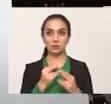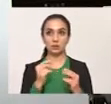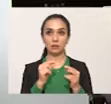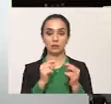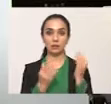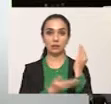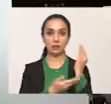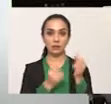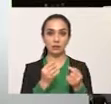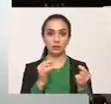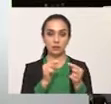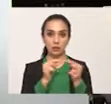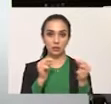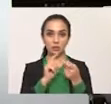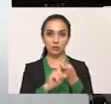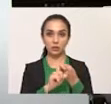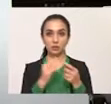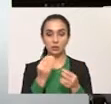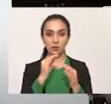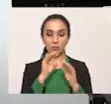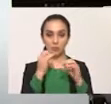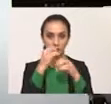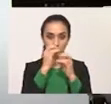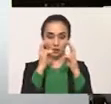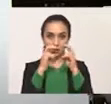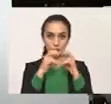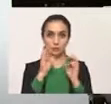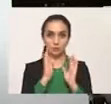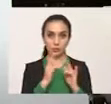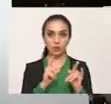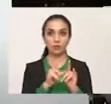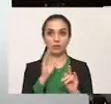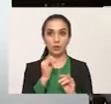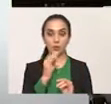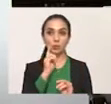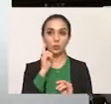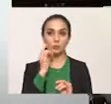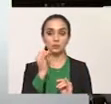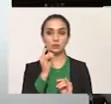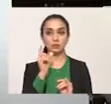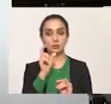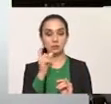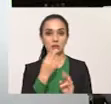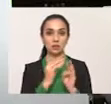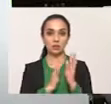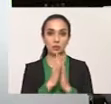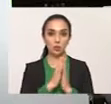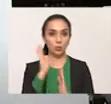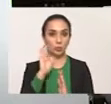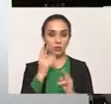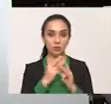tayoqchasi bakteriyasini mikroskop ostida kuzatamiz. Hamda ko'k yashil suvutlarni